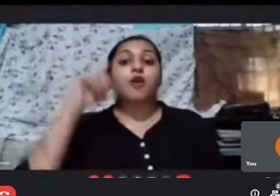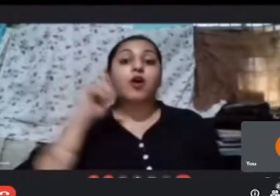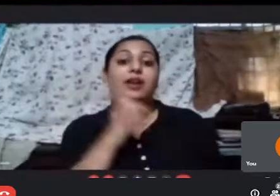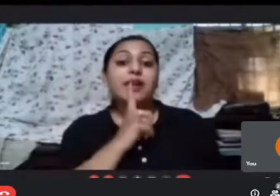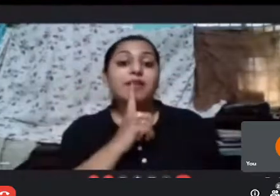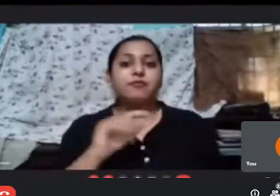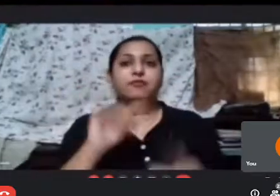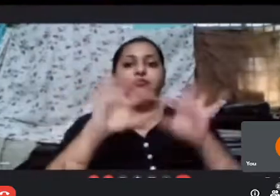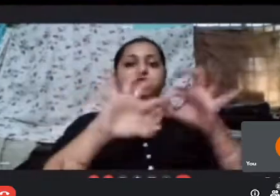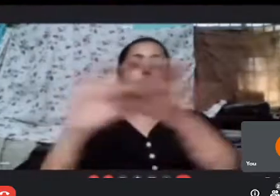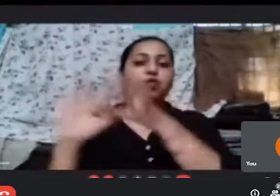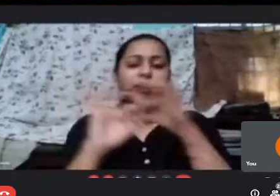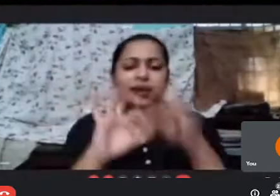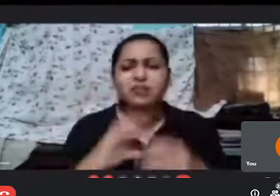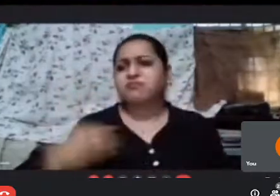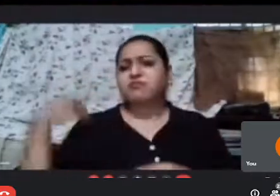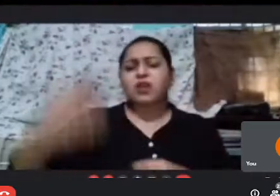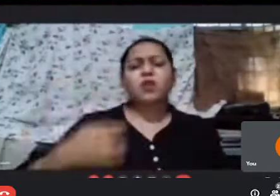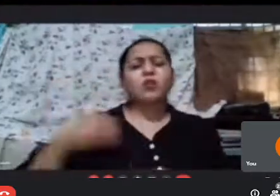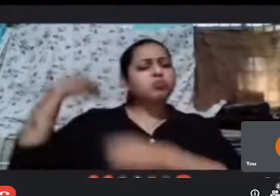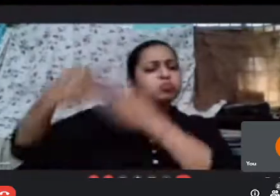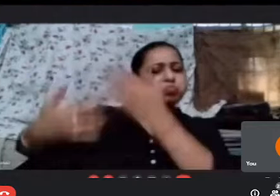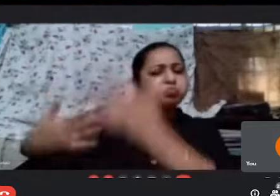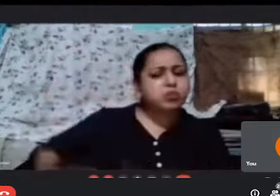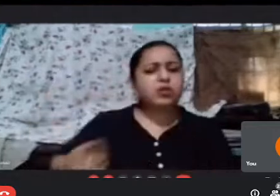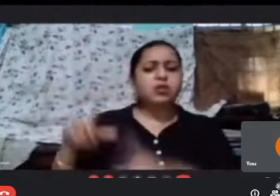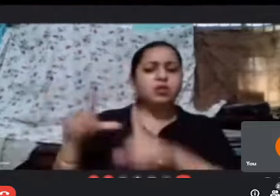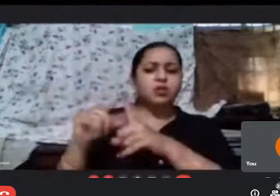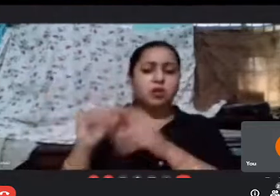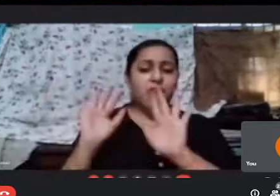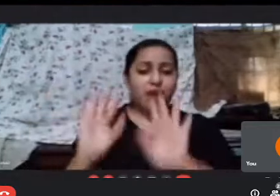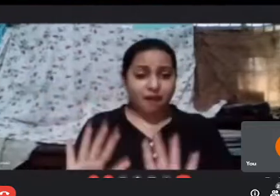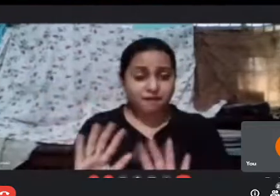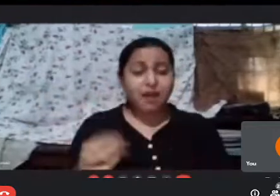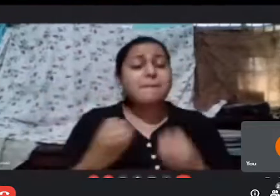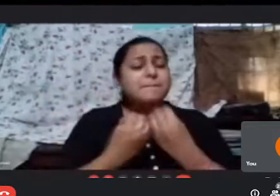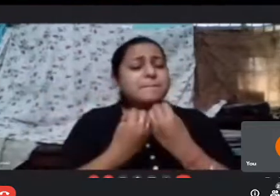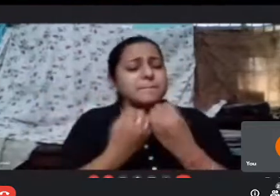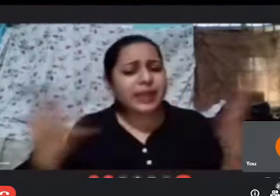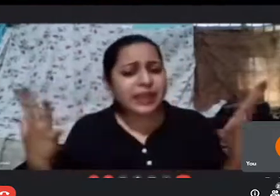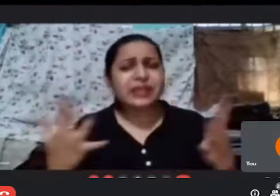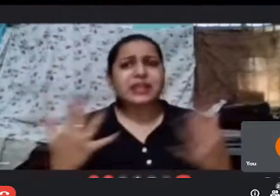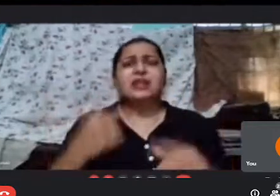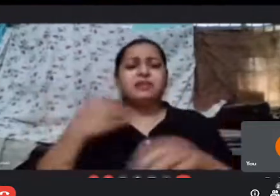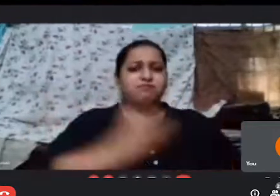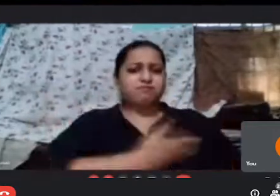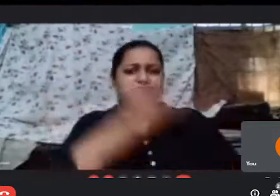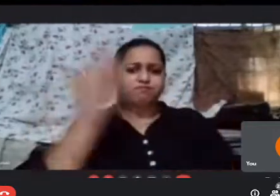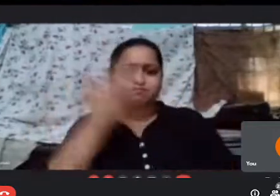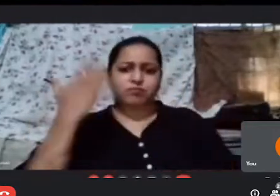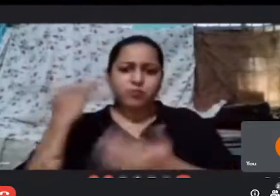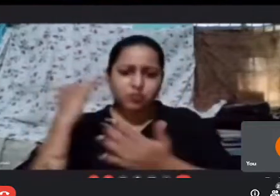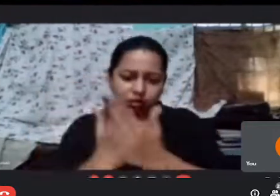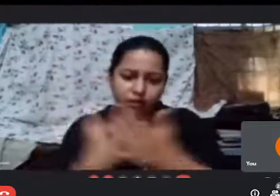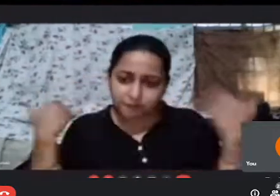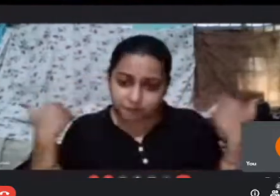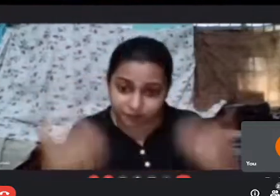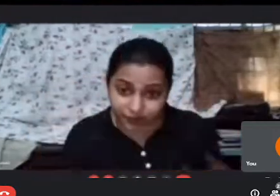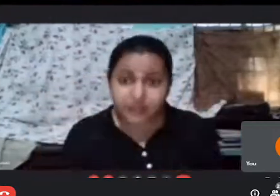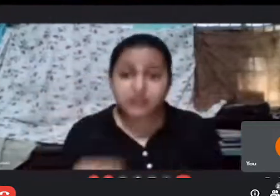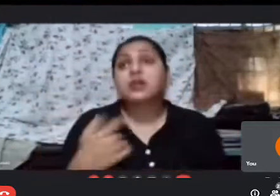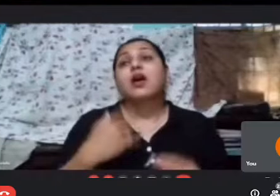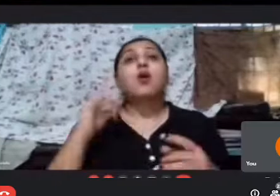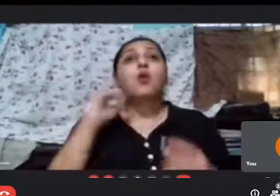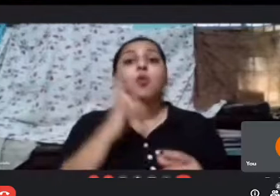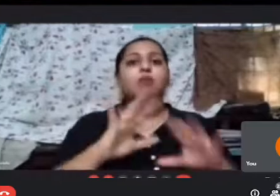few decades. There are many events scheduled in various parts of the world to commemorate this day.